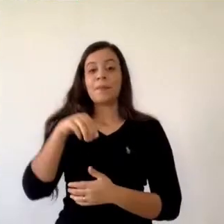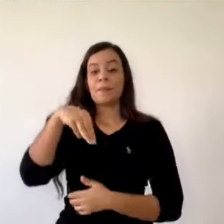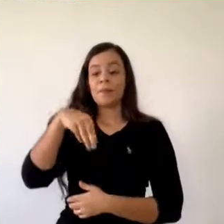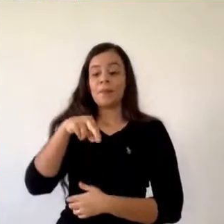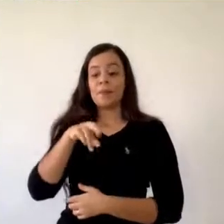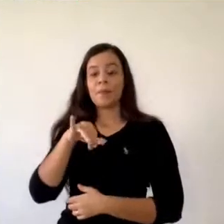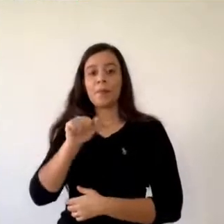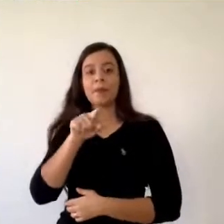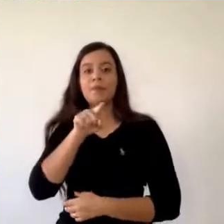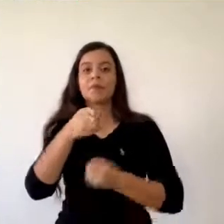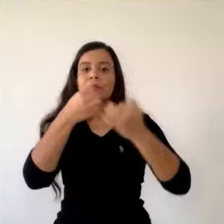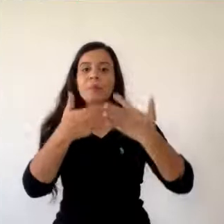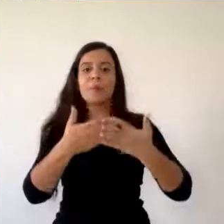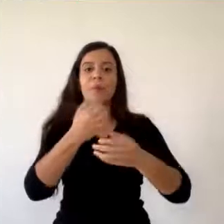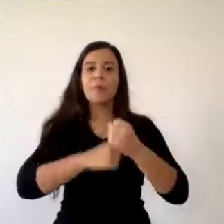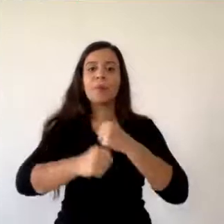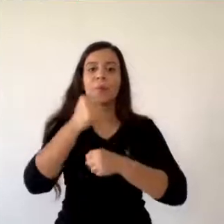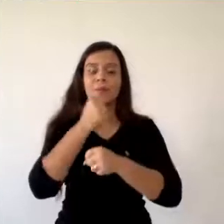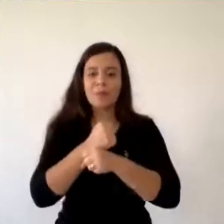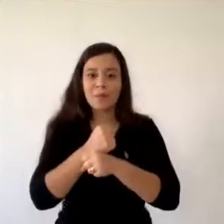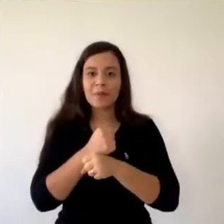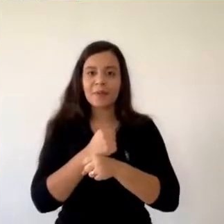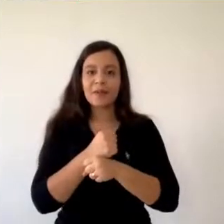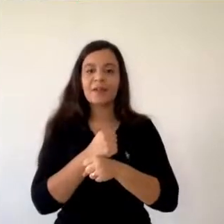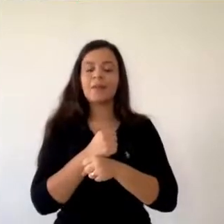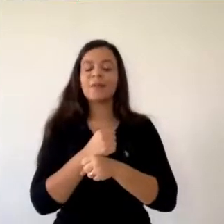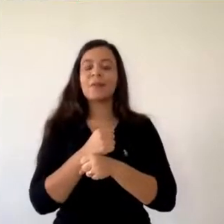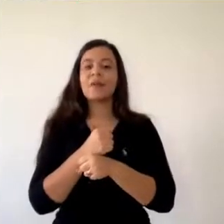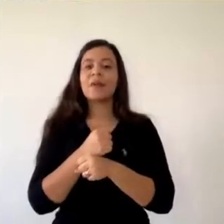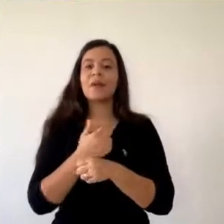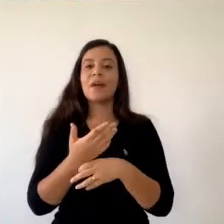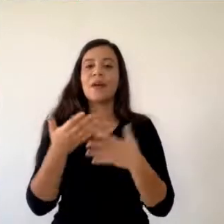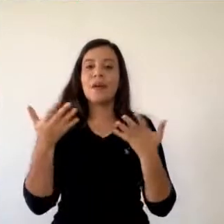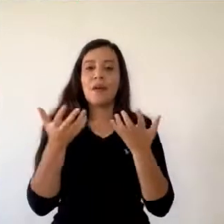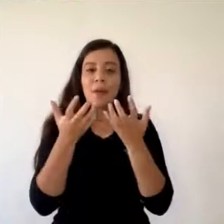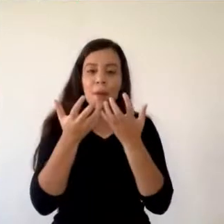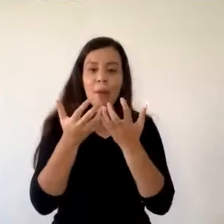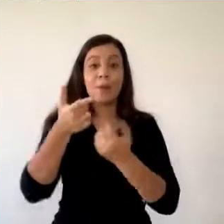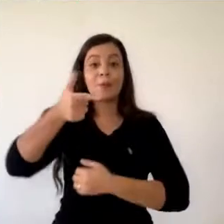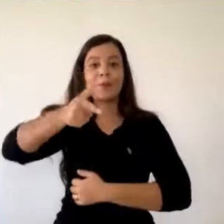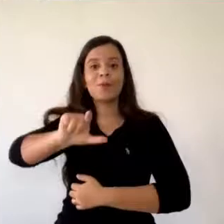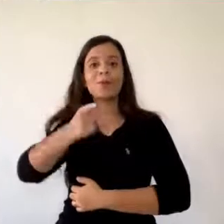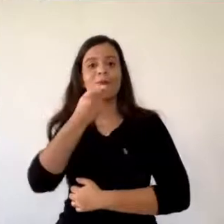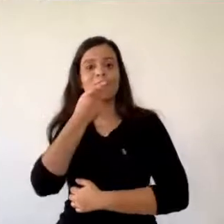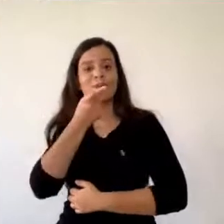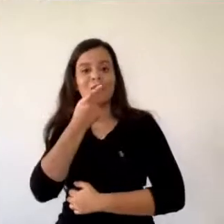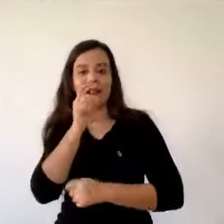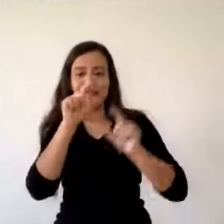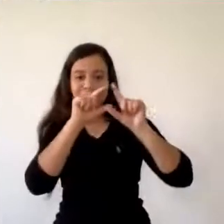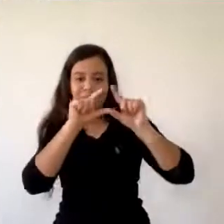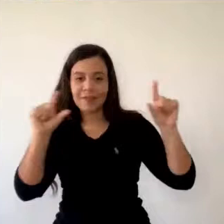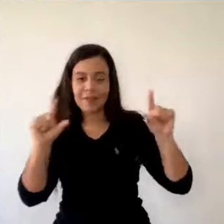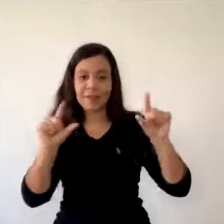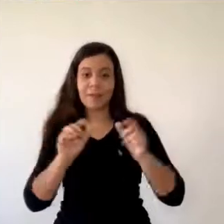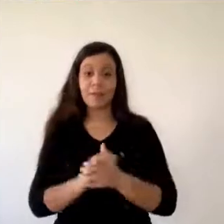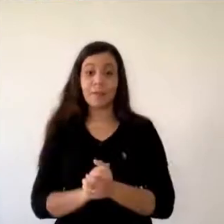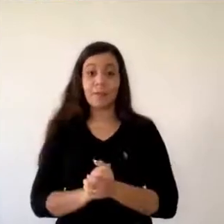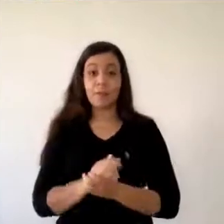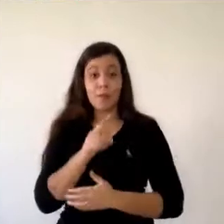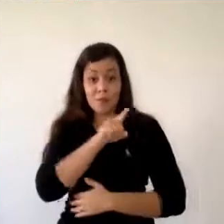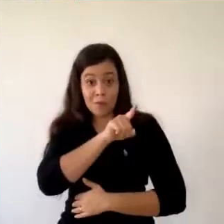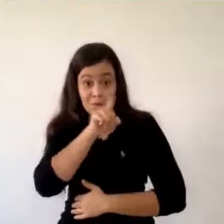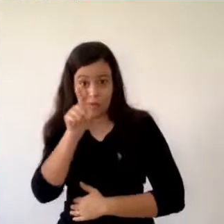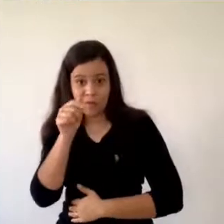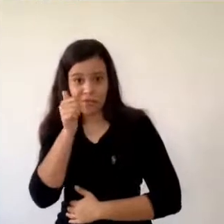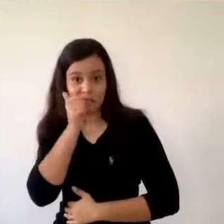important reflections with us. I would like to repeat again today that it is because of